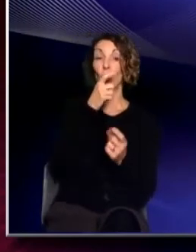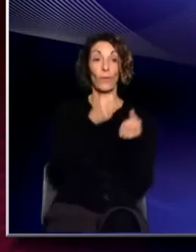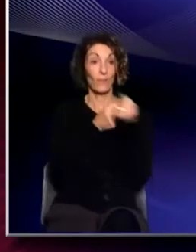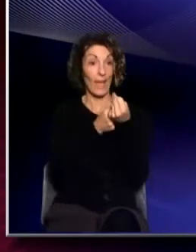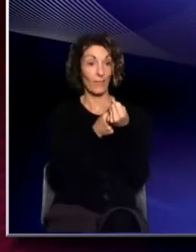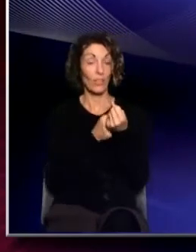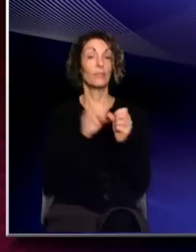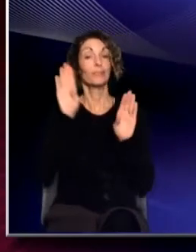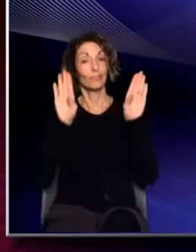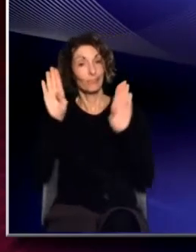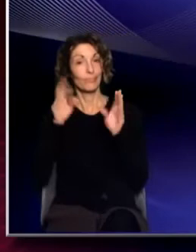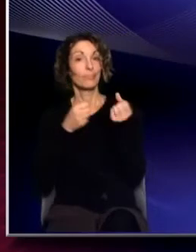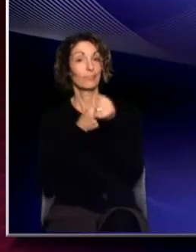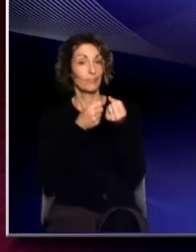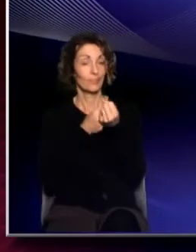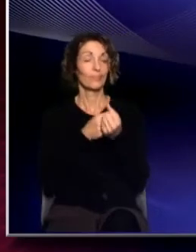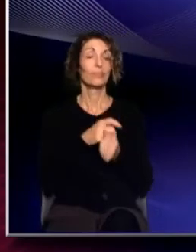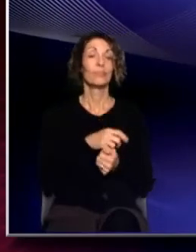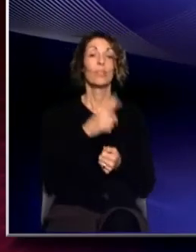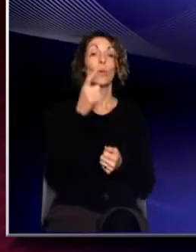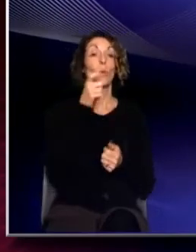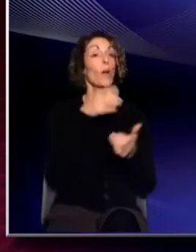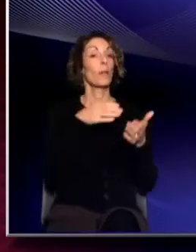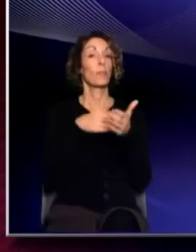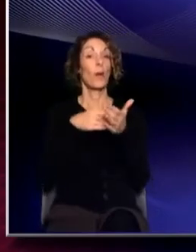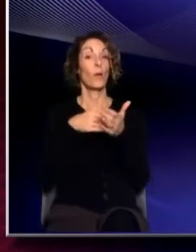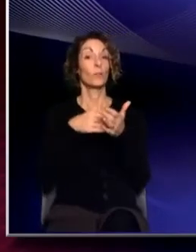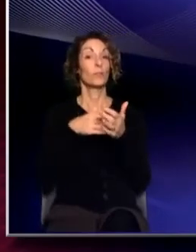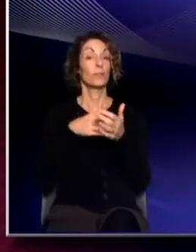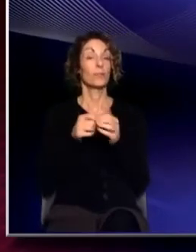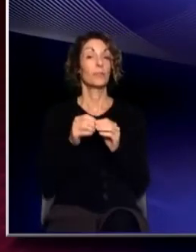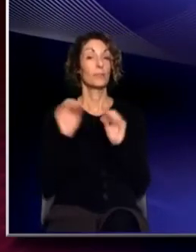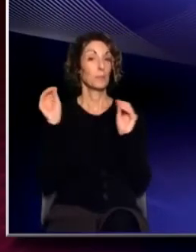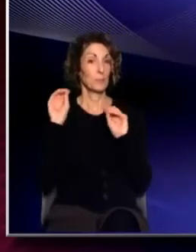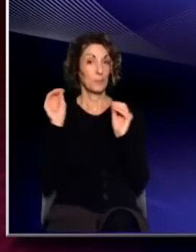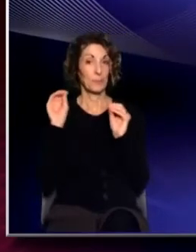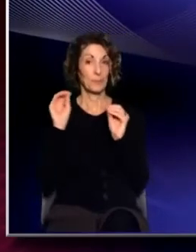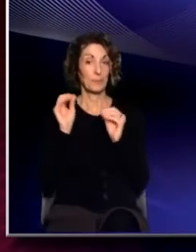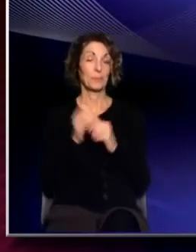Aye. Those, those opposed?